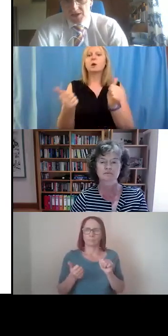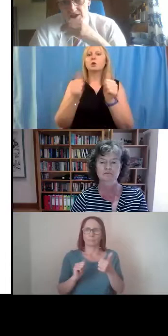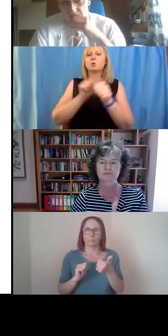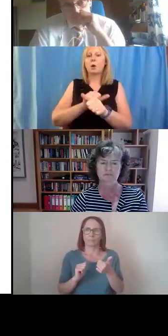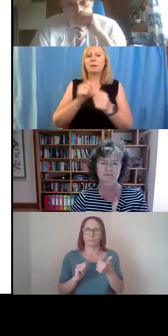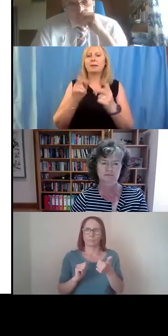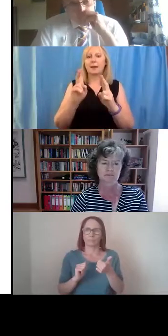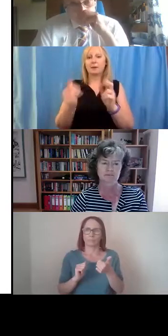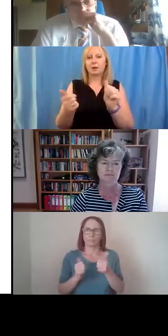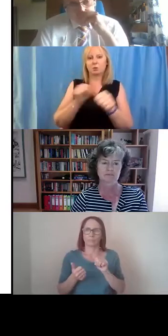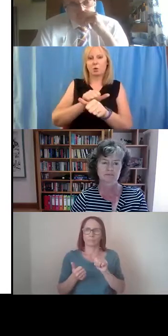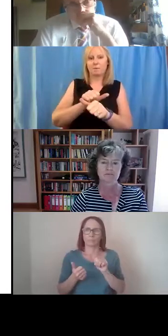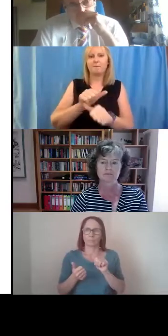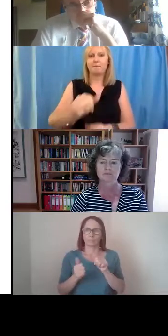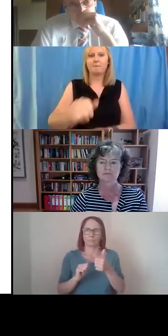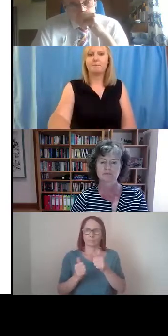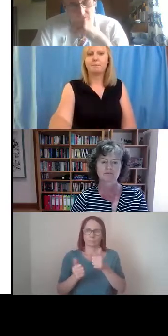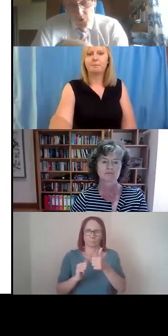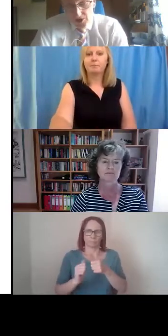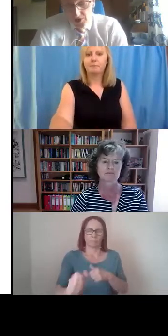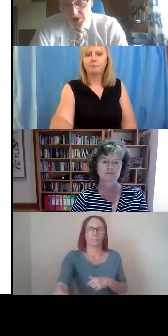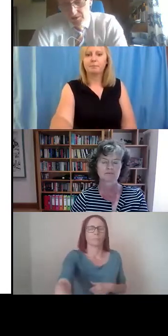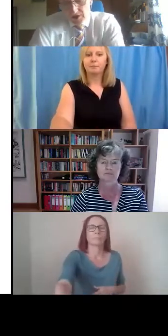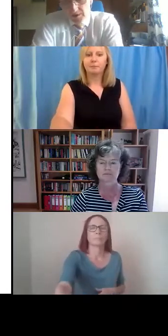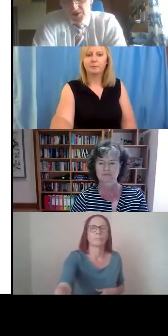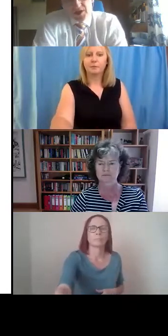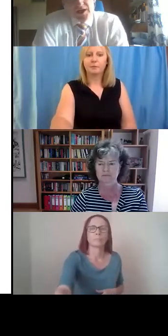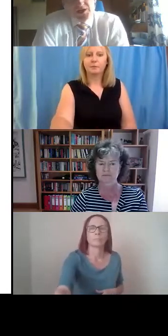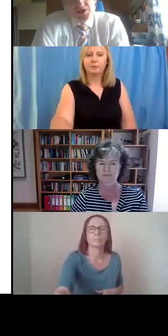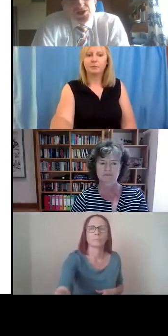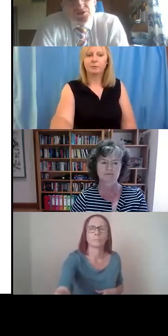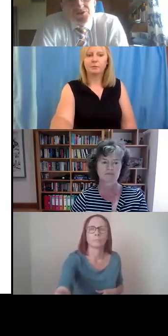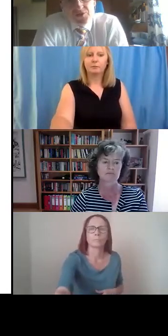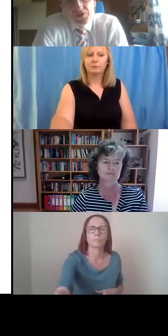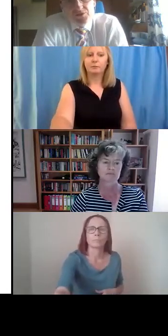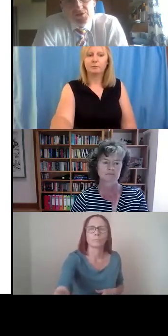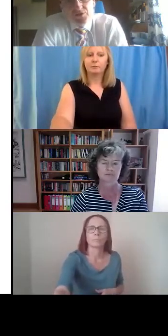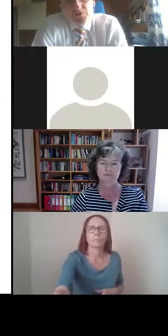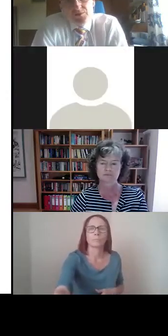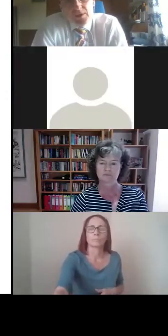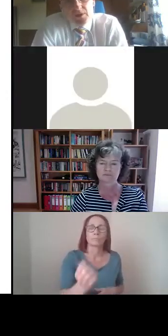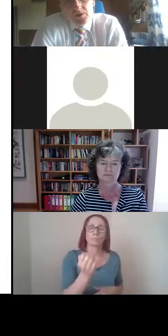So as I say, so when you get selected to go for an